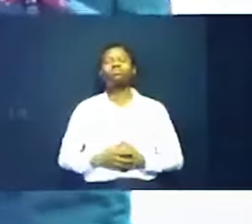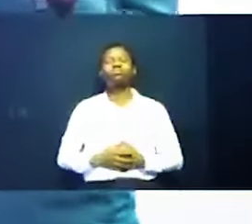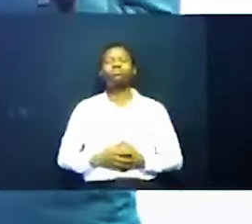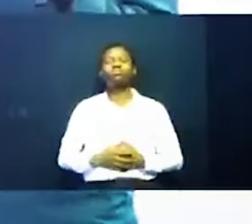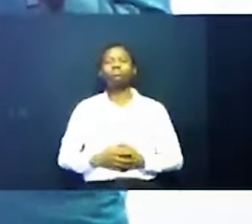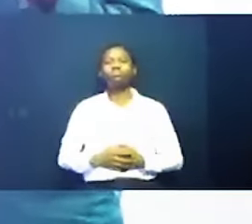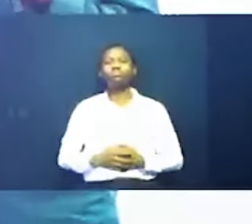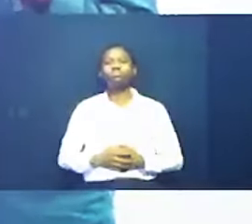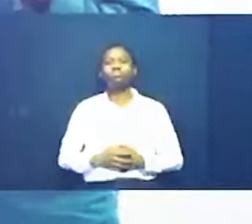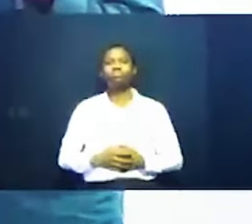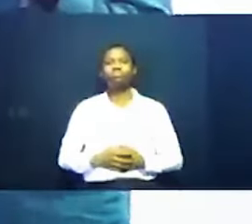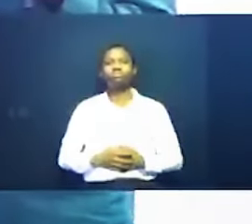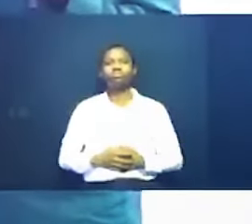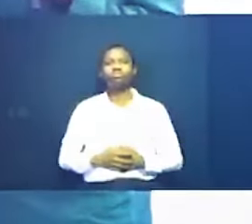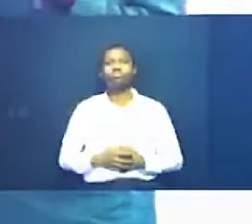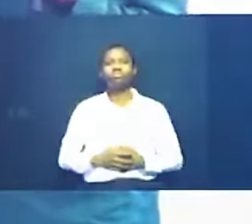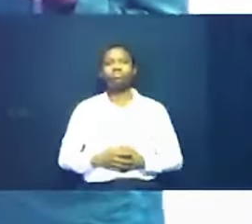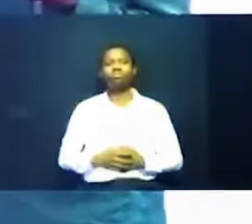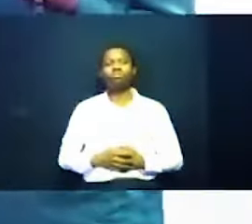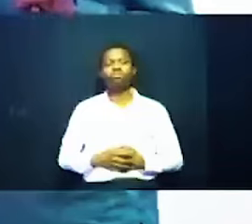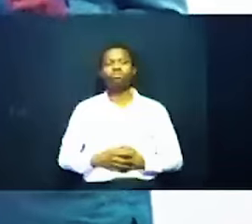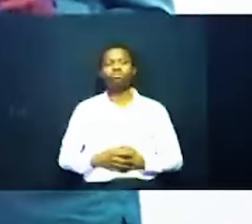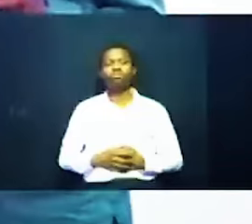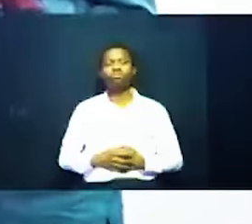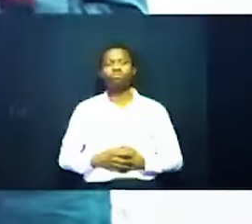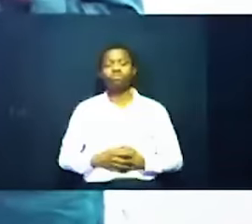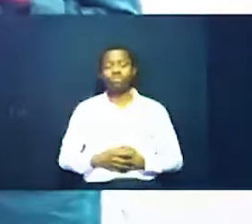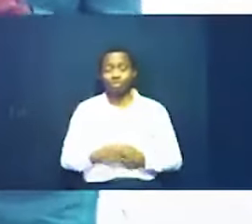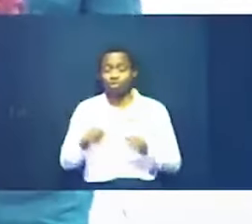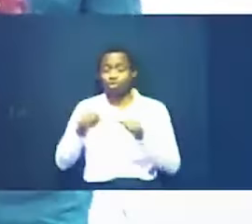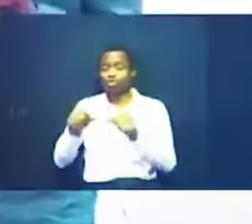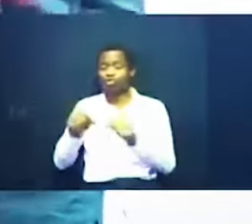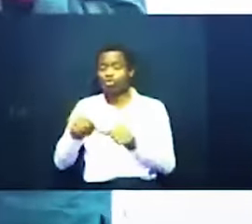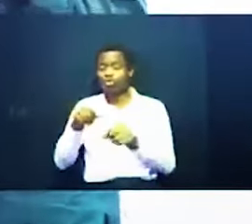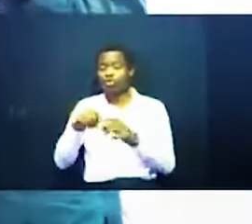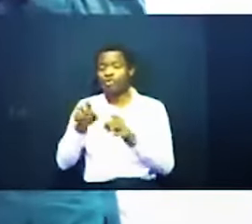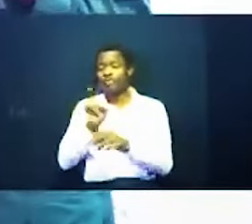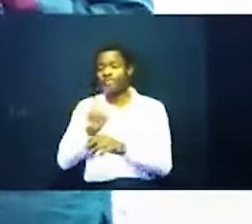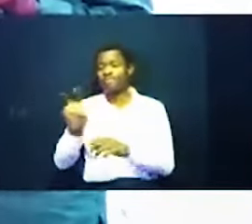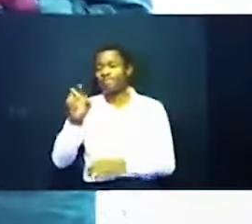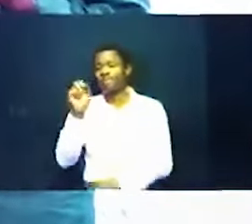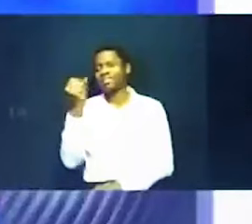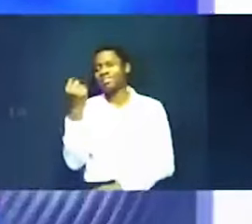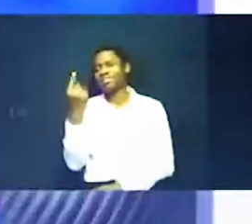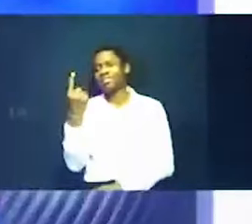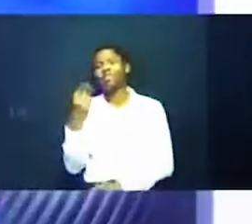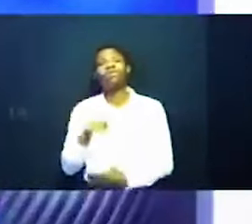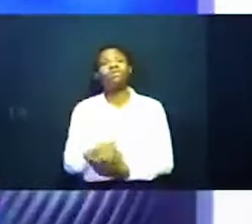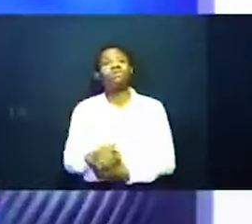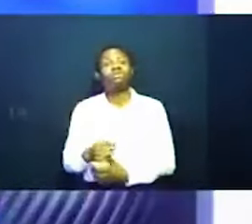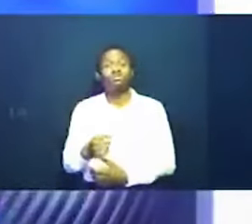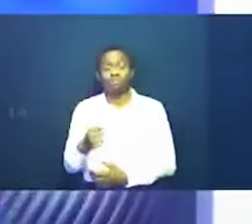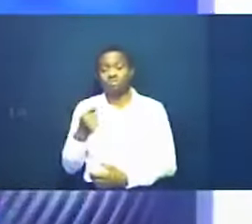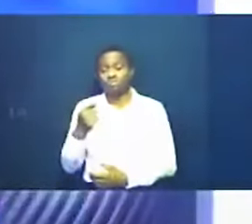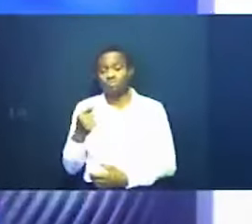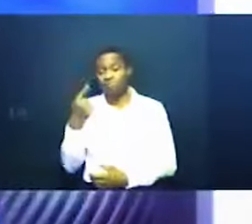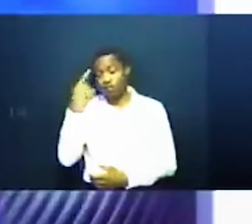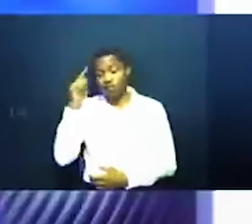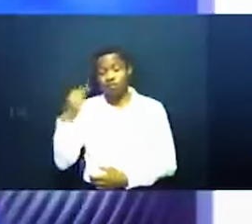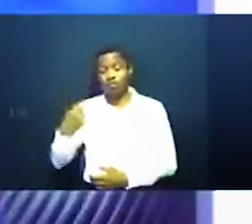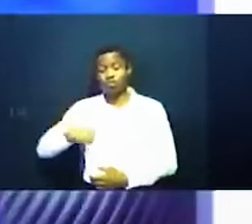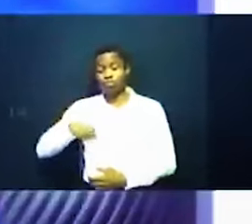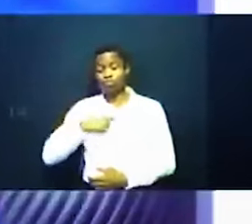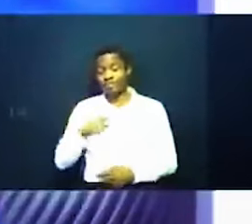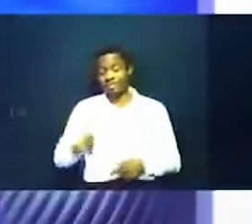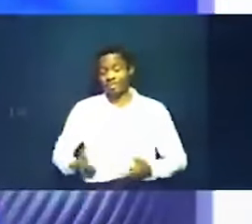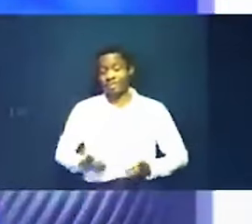esese dadi wadiem. He emphasized that in verse 11. Osisudia bio ewo enyimu dubako. For we who are alive are